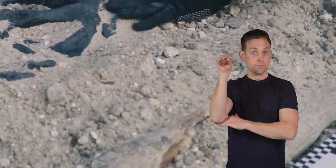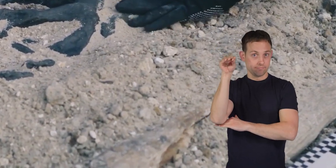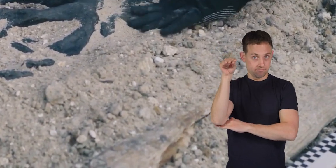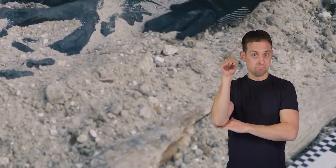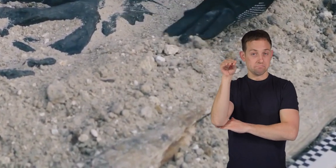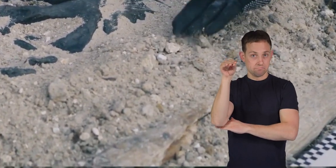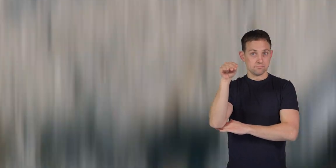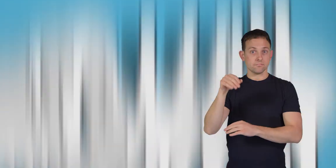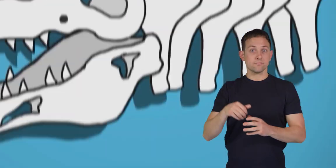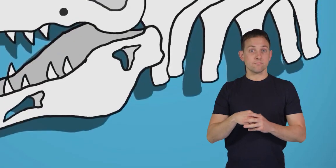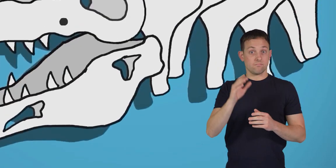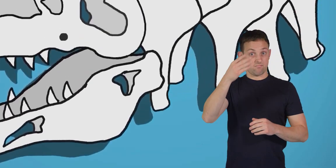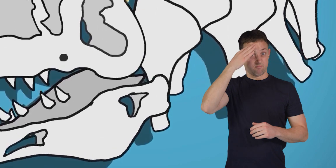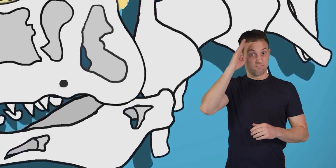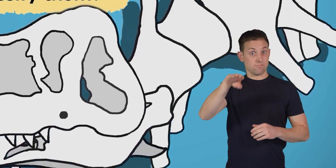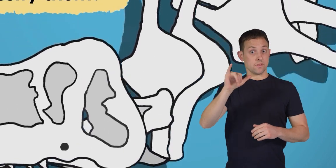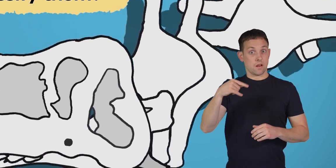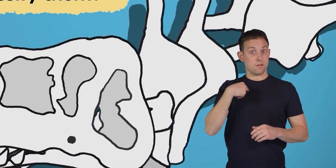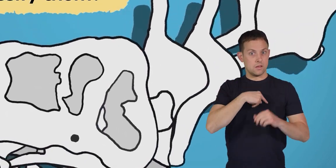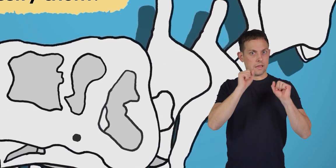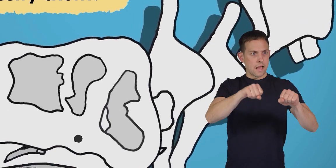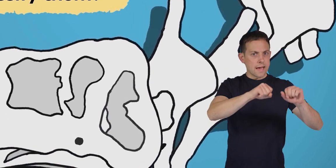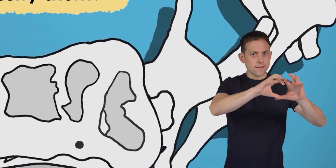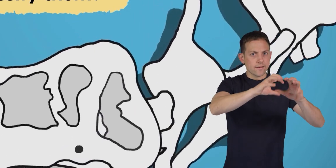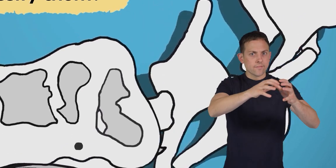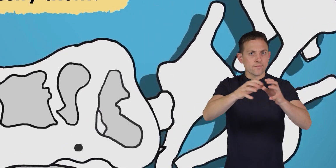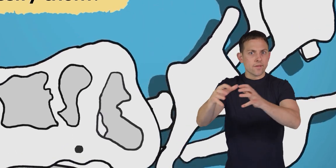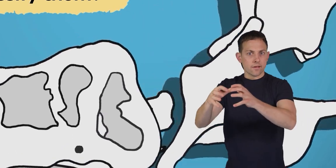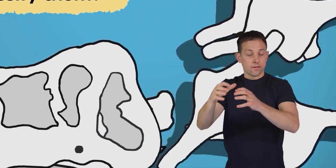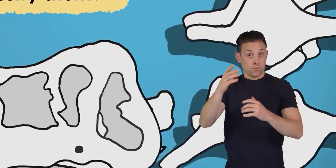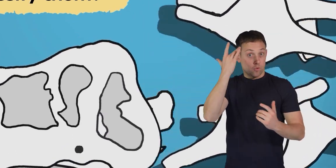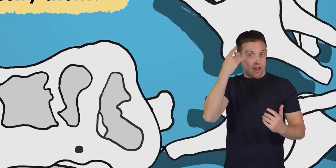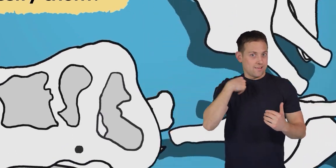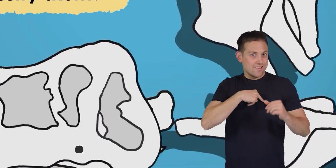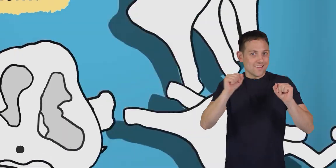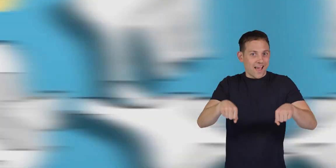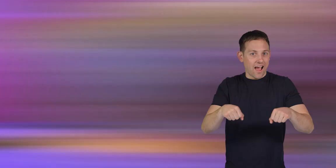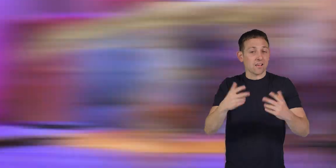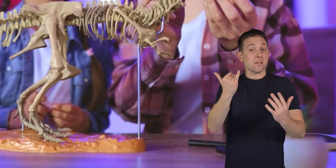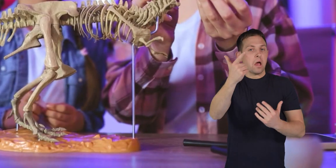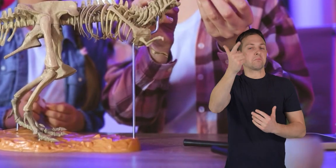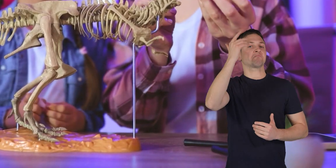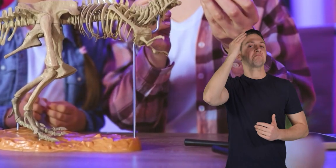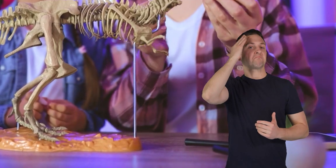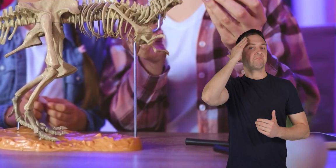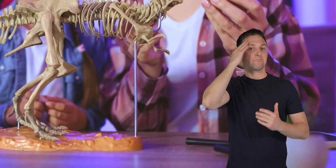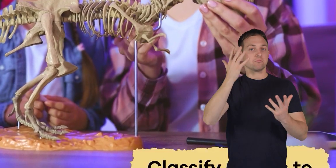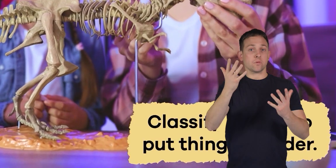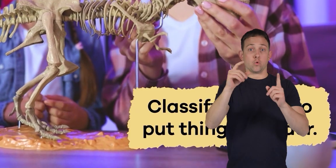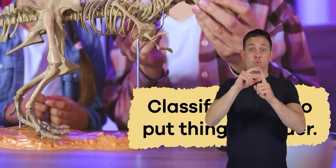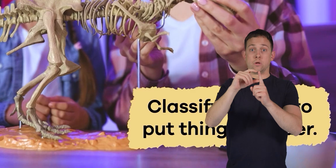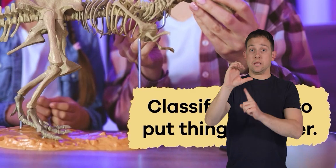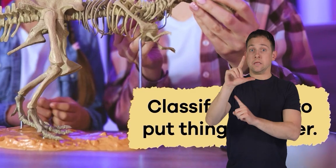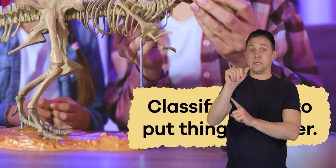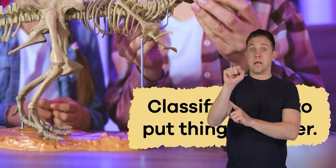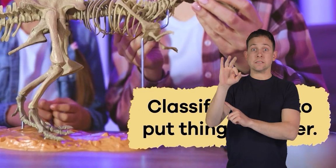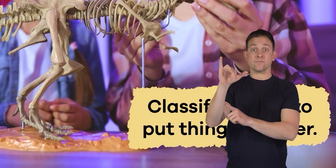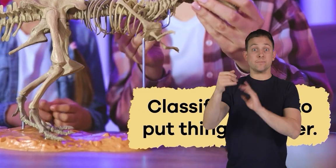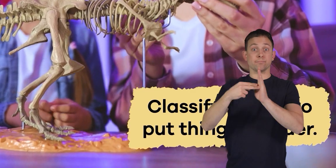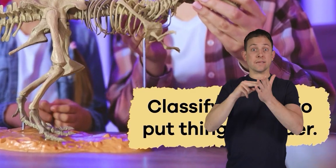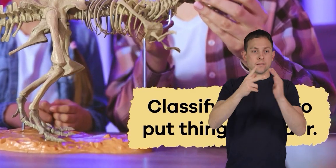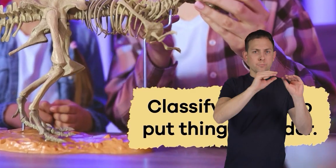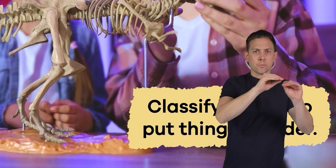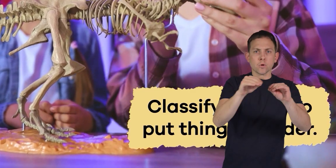of dinosaurs. Did you know that we can classify them? Because we can. Just so you know, the word